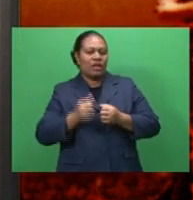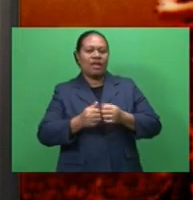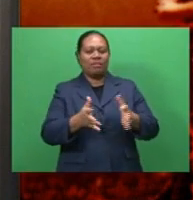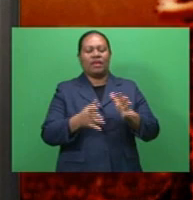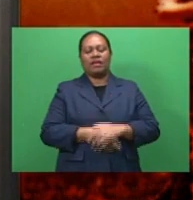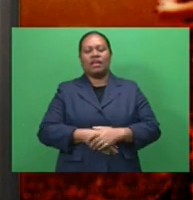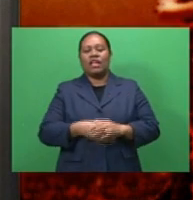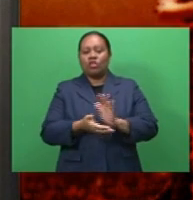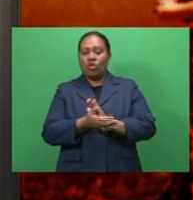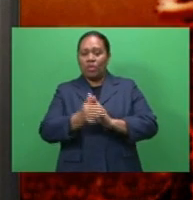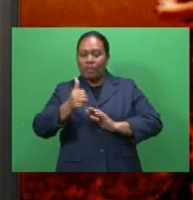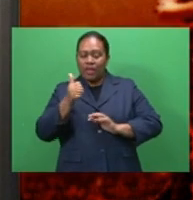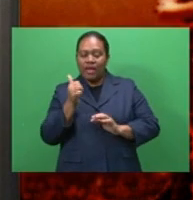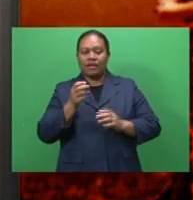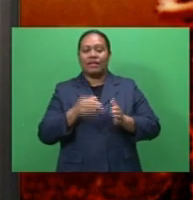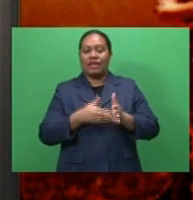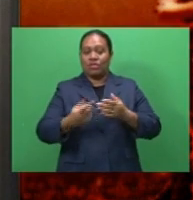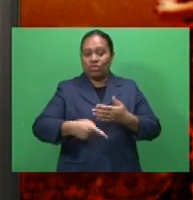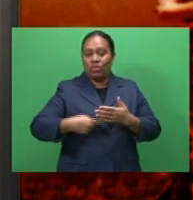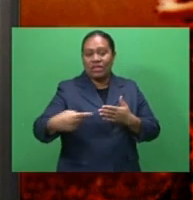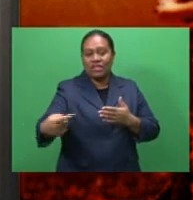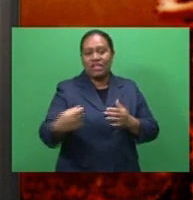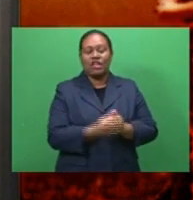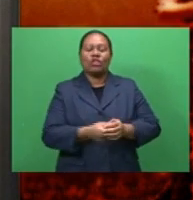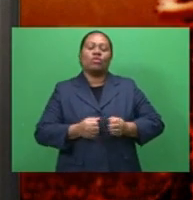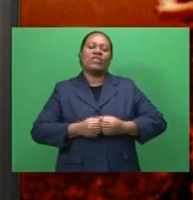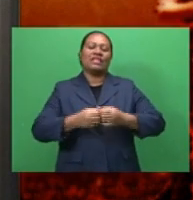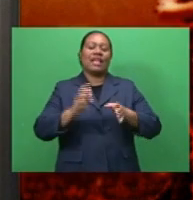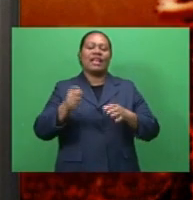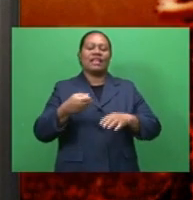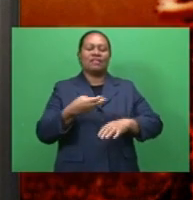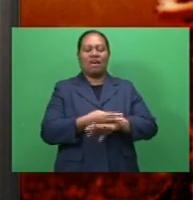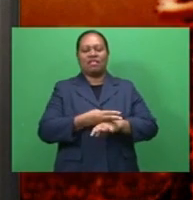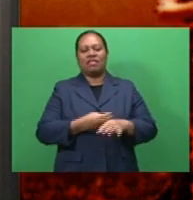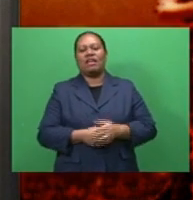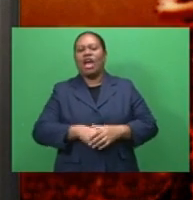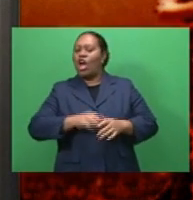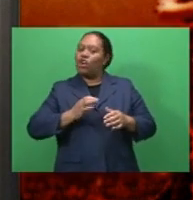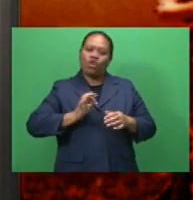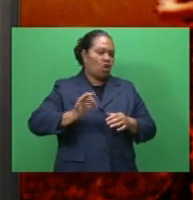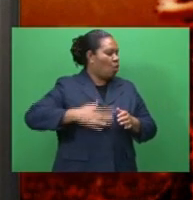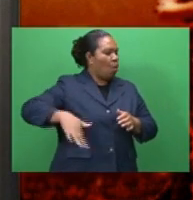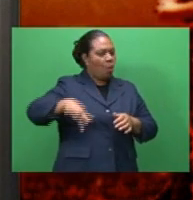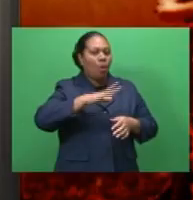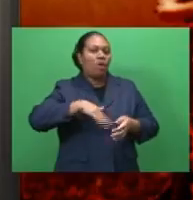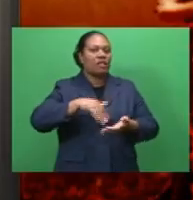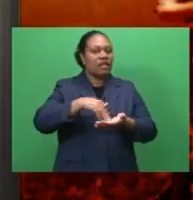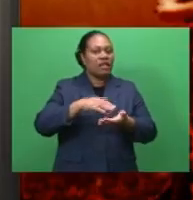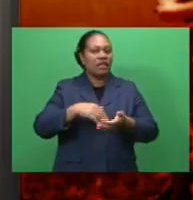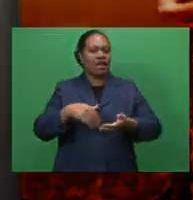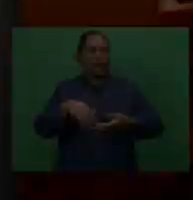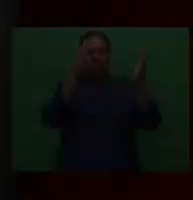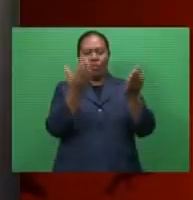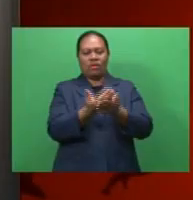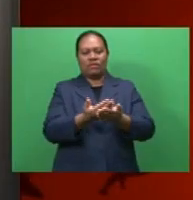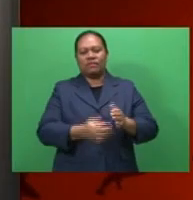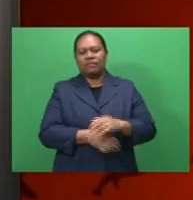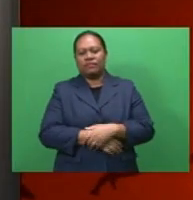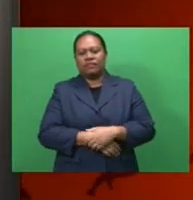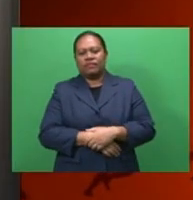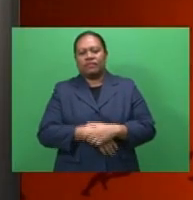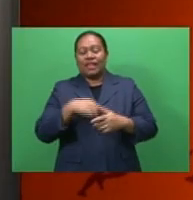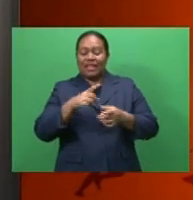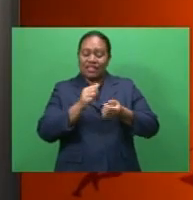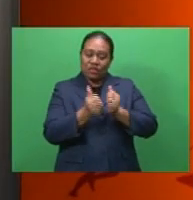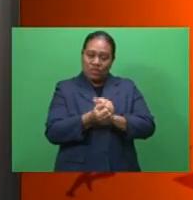are back on deck as work continues towards a restart next month, but not everybody in the league is excited to return yet. That's